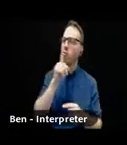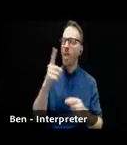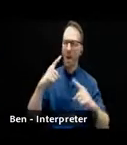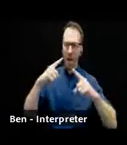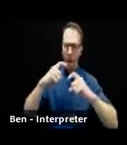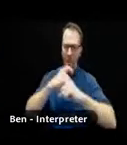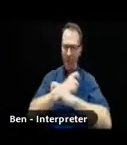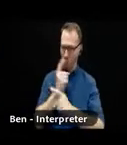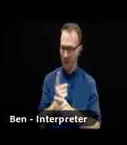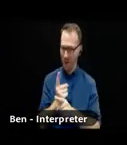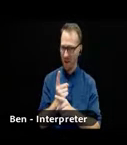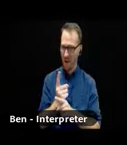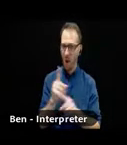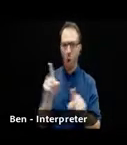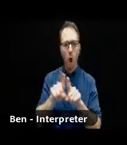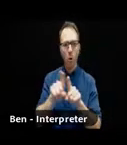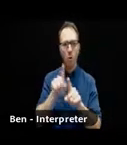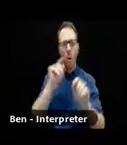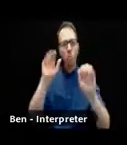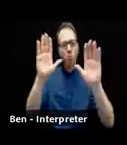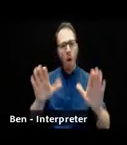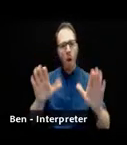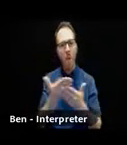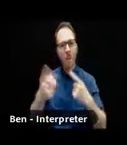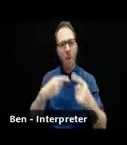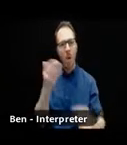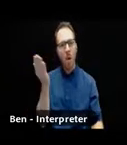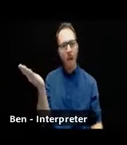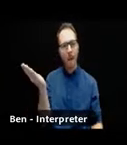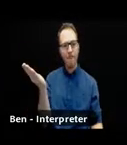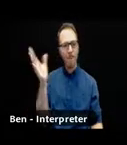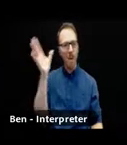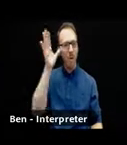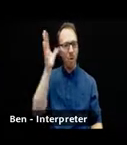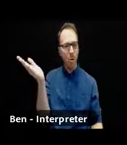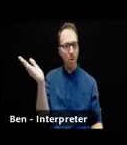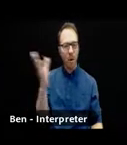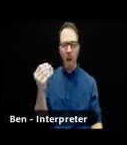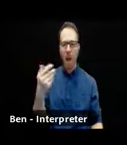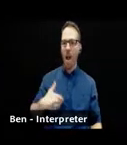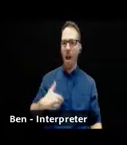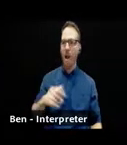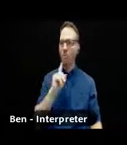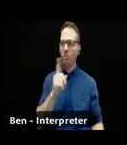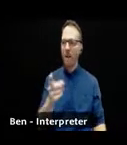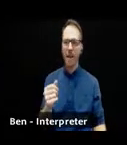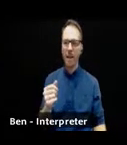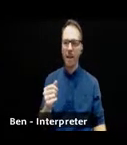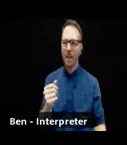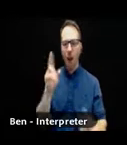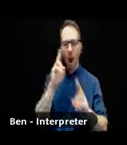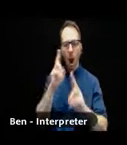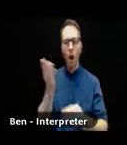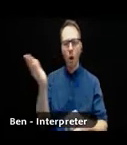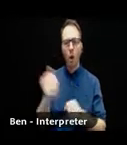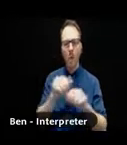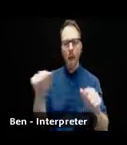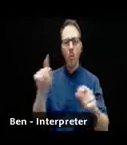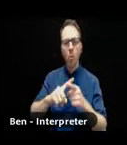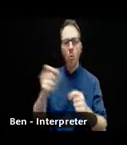it, because there are also really wonderful things about him. And I just really honored her being able to hold those